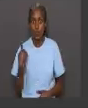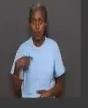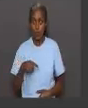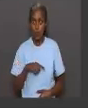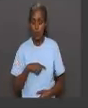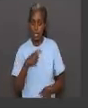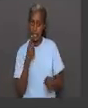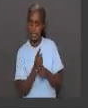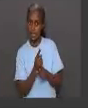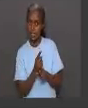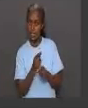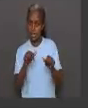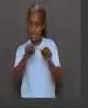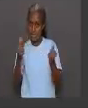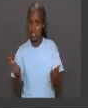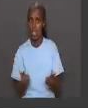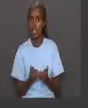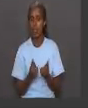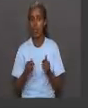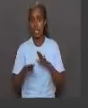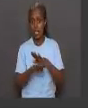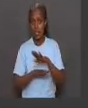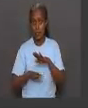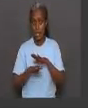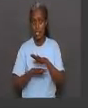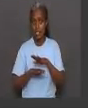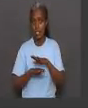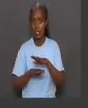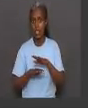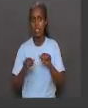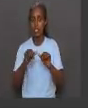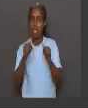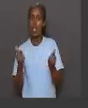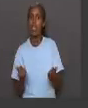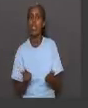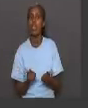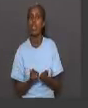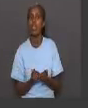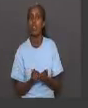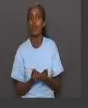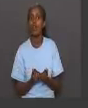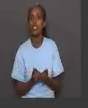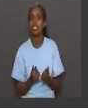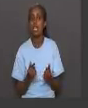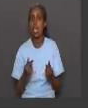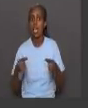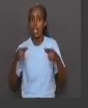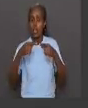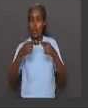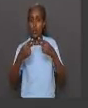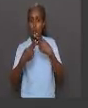We will designate the area of the base, the area of the cross